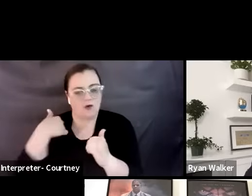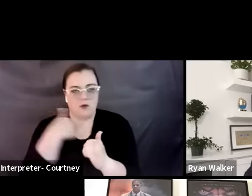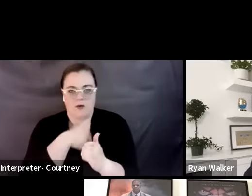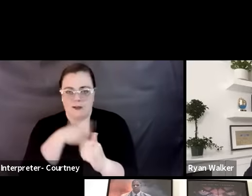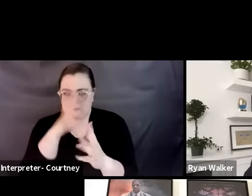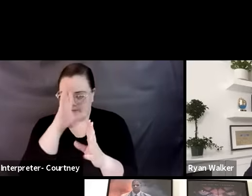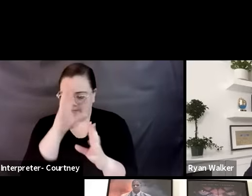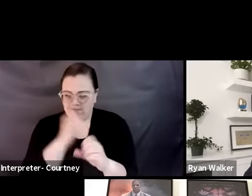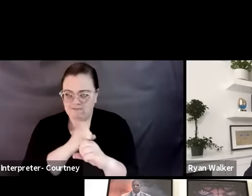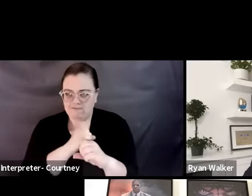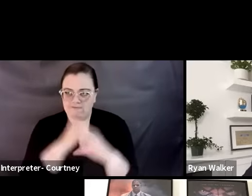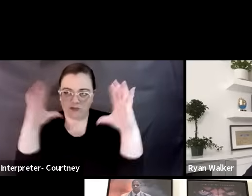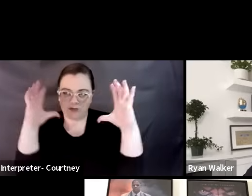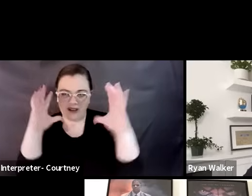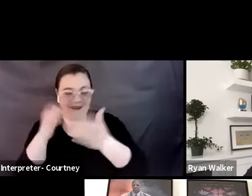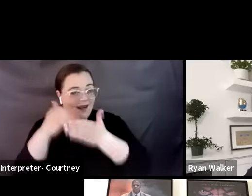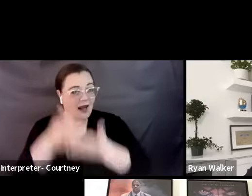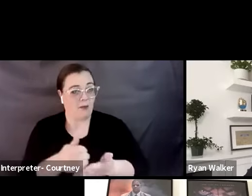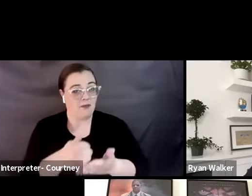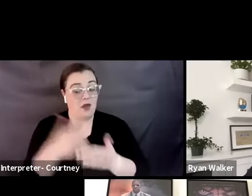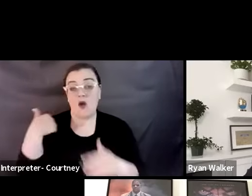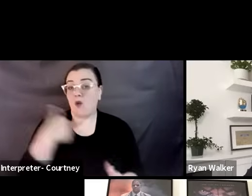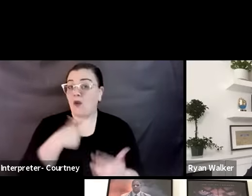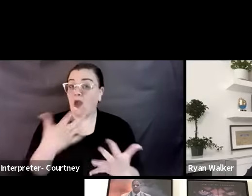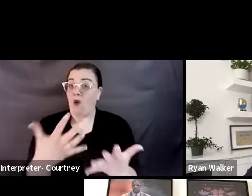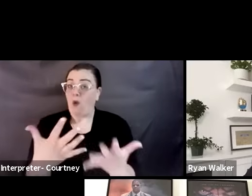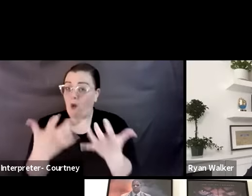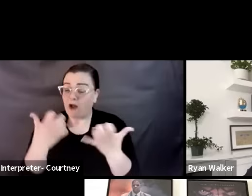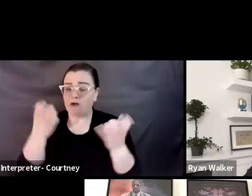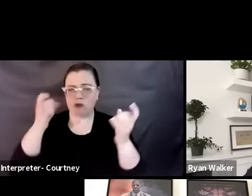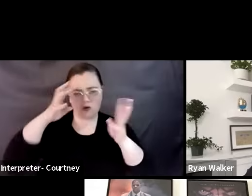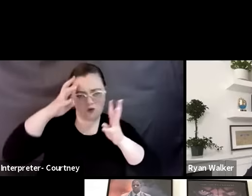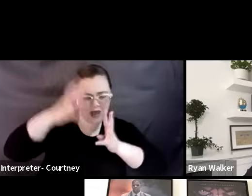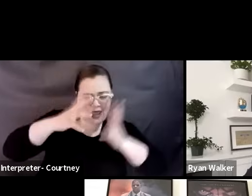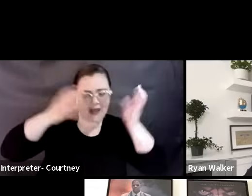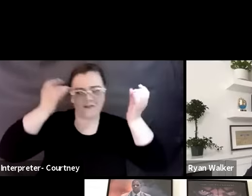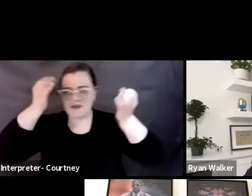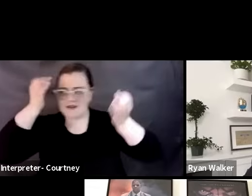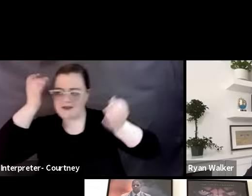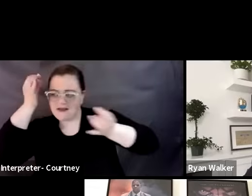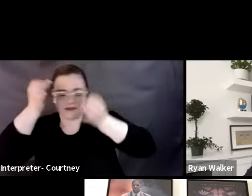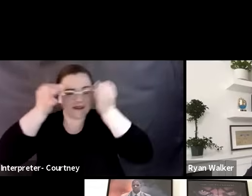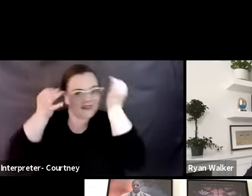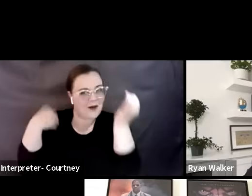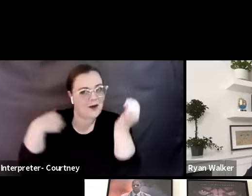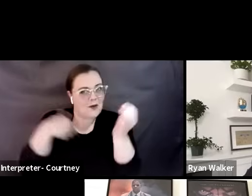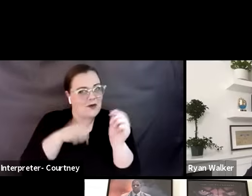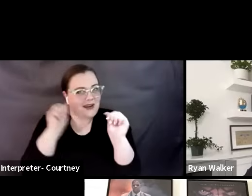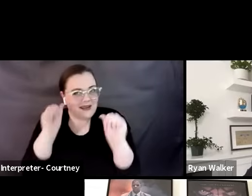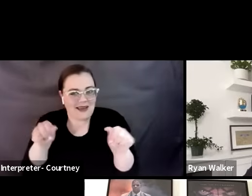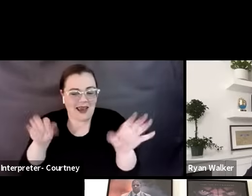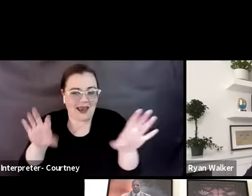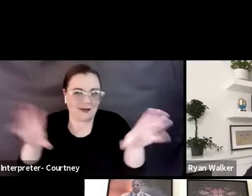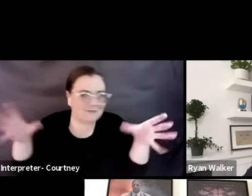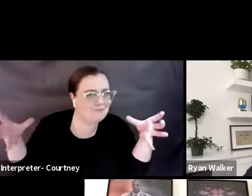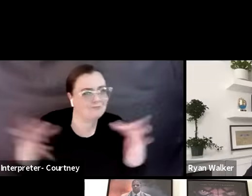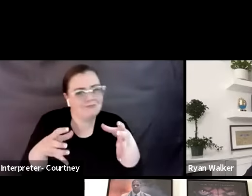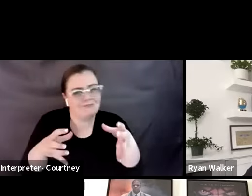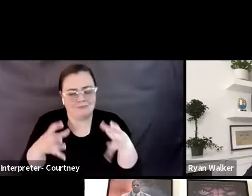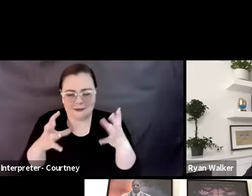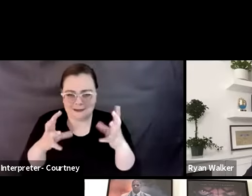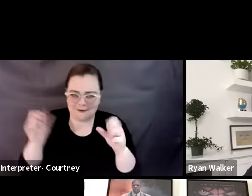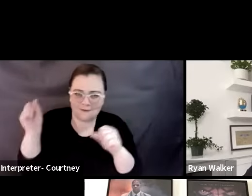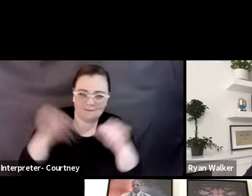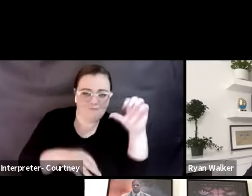You know, we want to get creative. We have the ability to put together really big ideas and